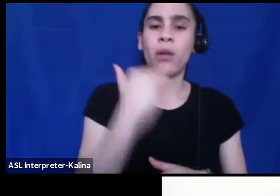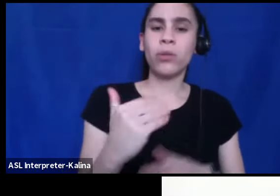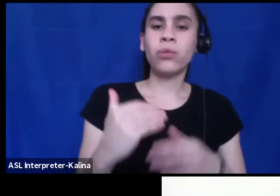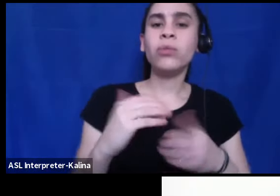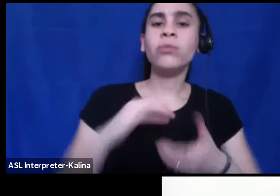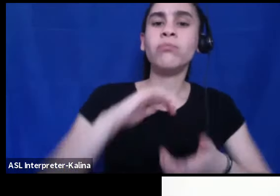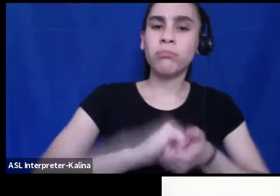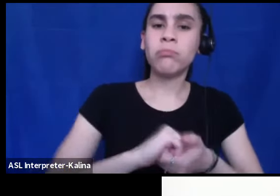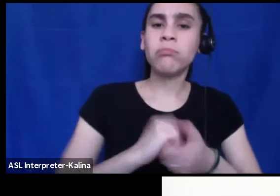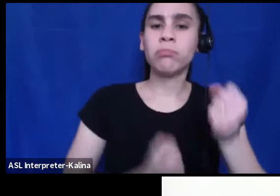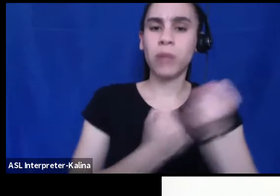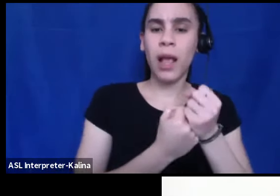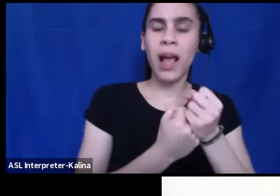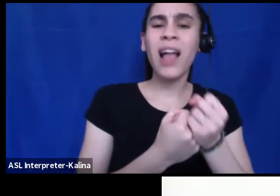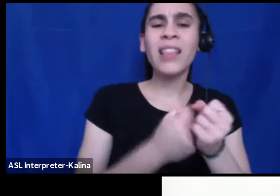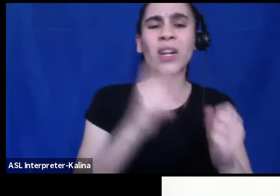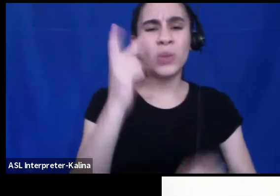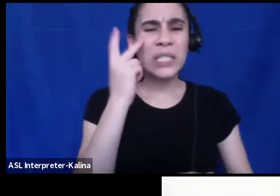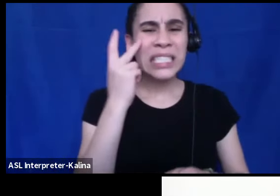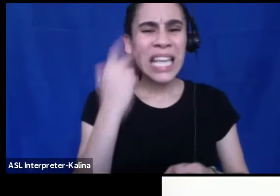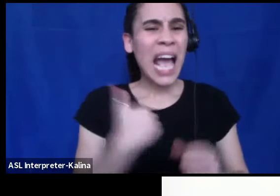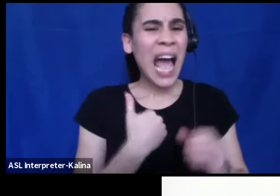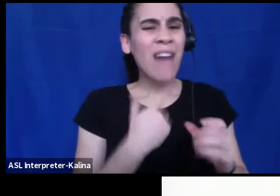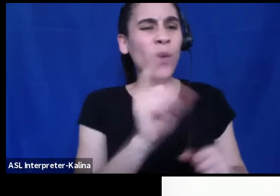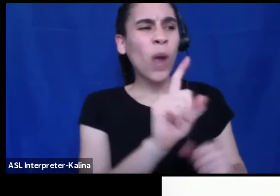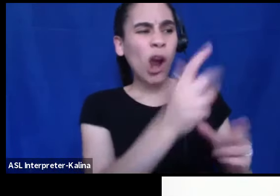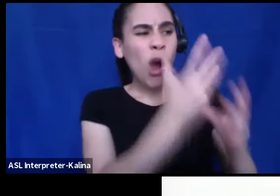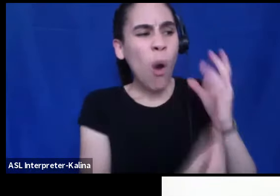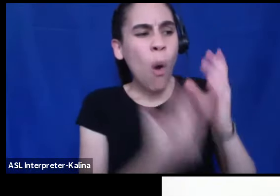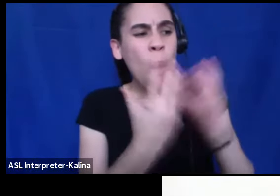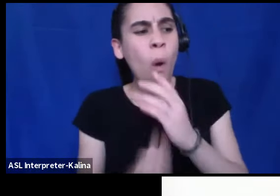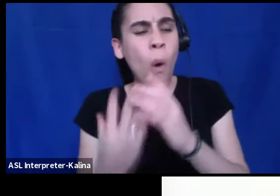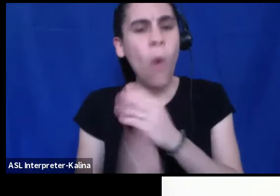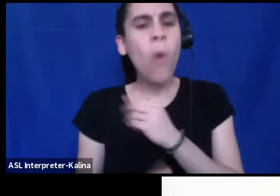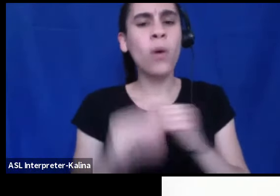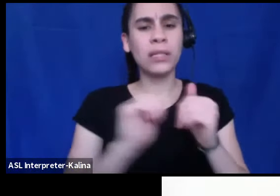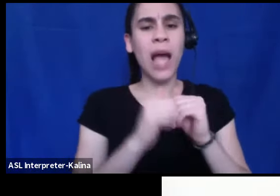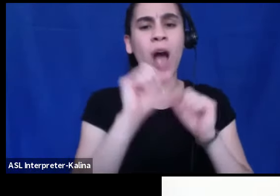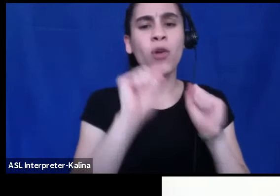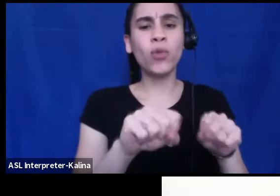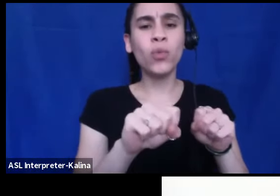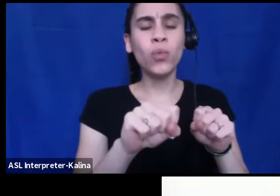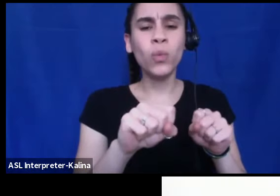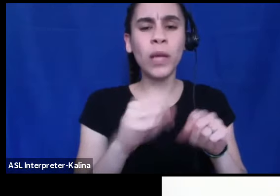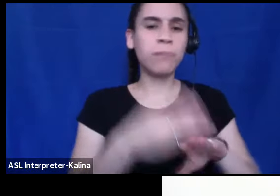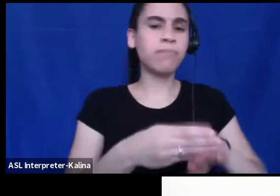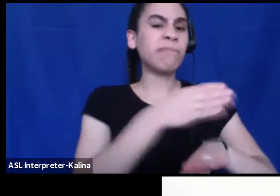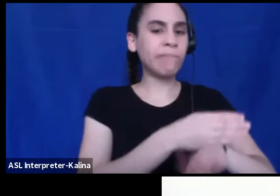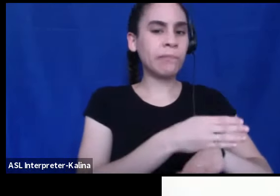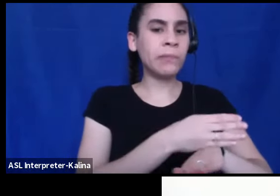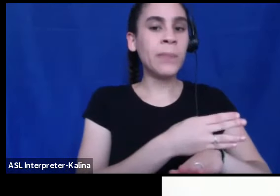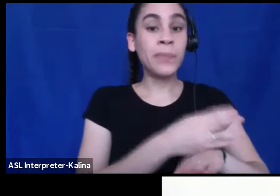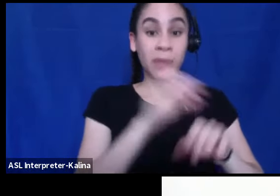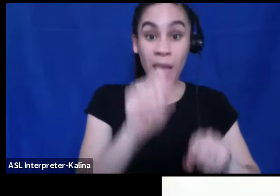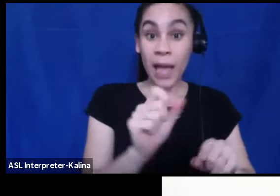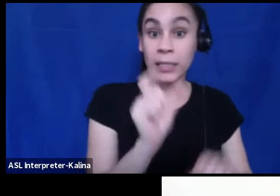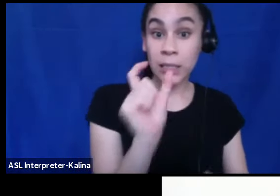at opportunities where there's holes and places you can fill those holes. And they can be small, but they can have a big